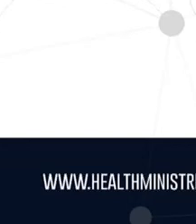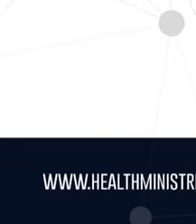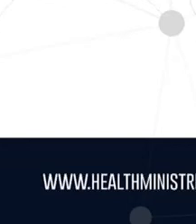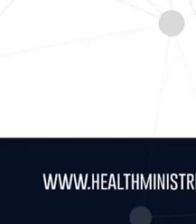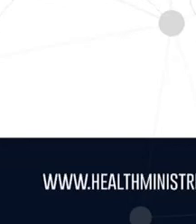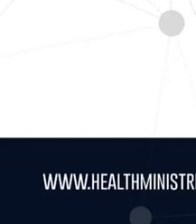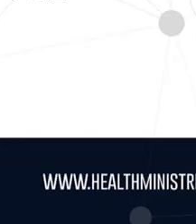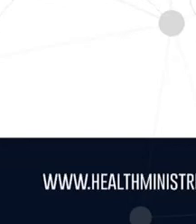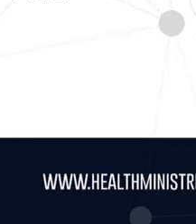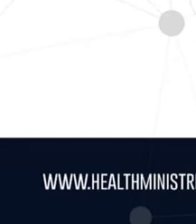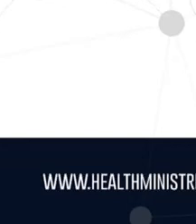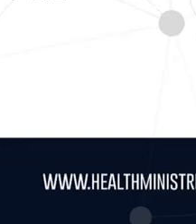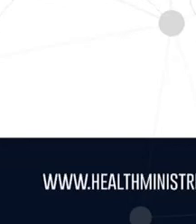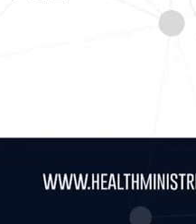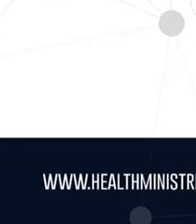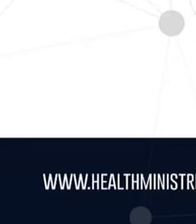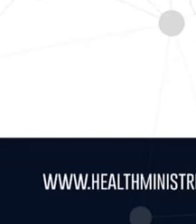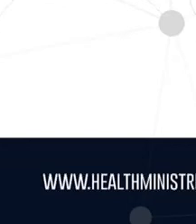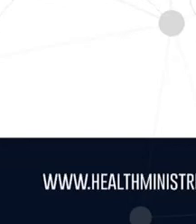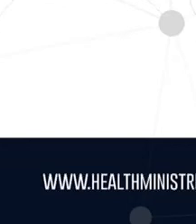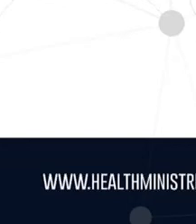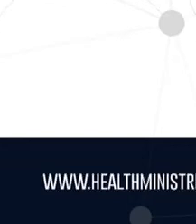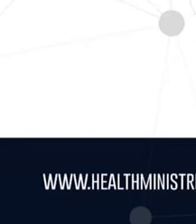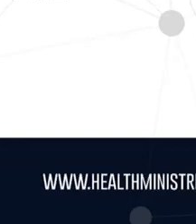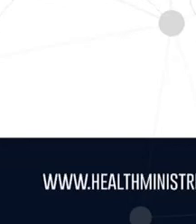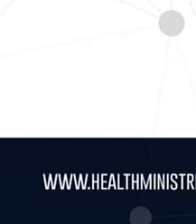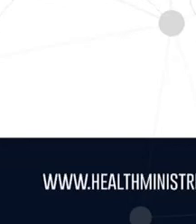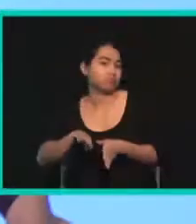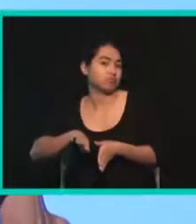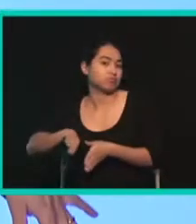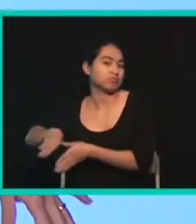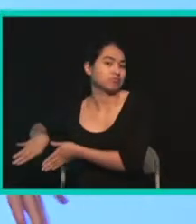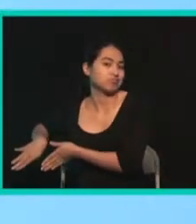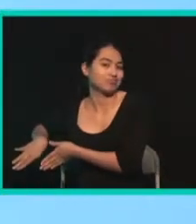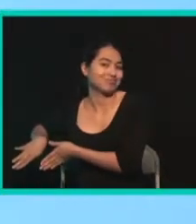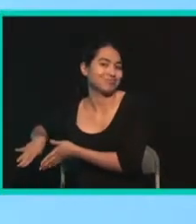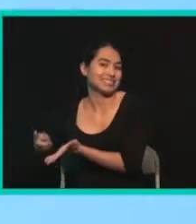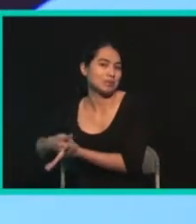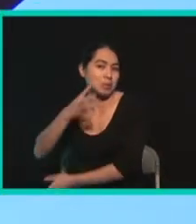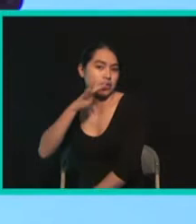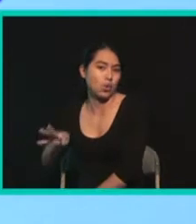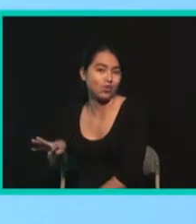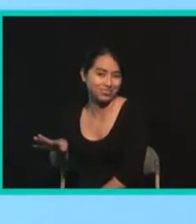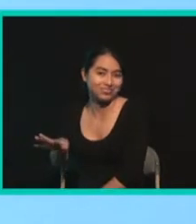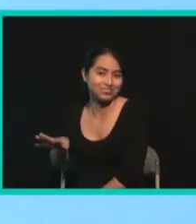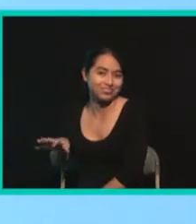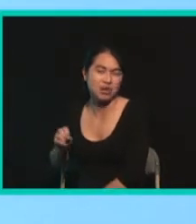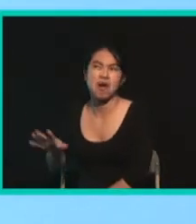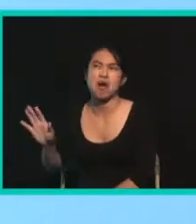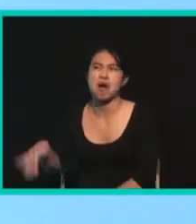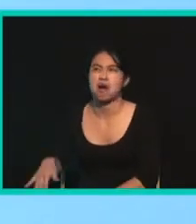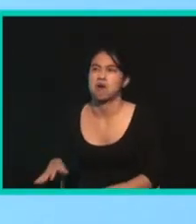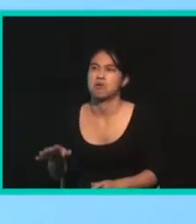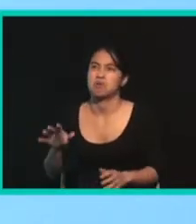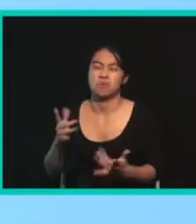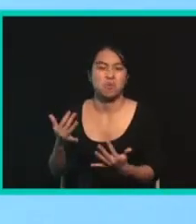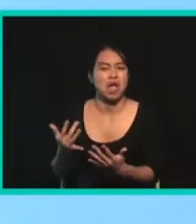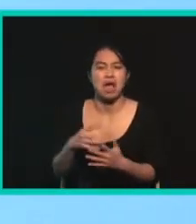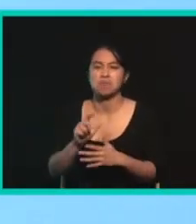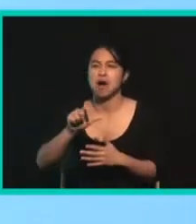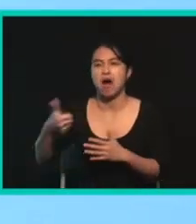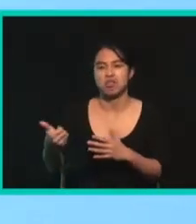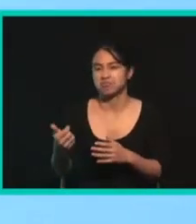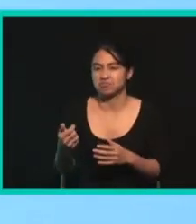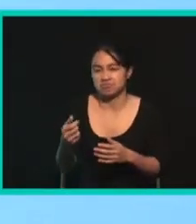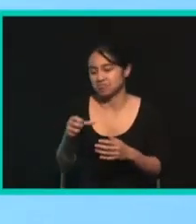taking care of ourselves properly just gets pushed down to the bottom sometimes. So again, because they are like, I can wait. I have so many other things I have to do that are